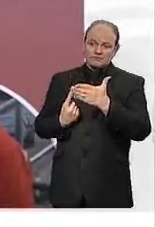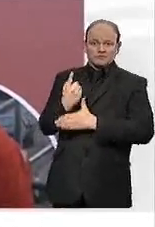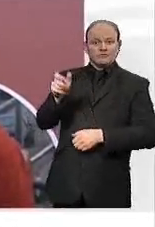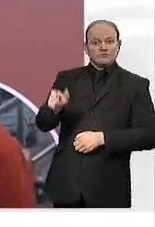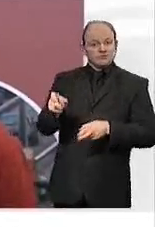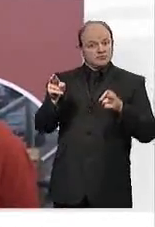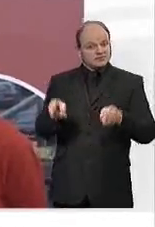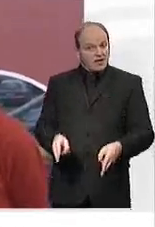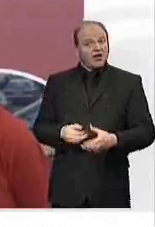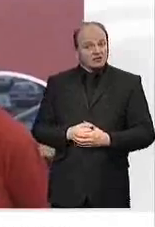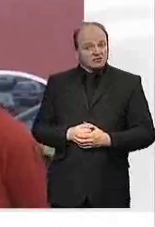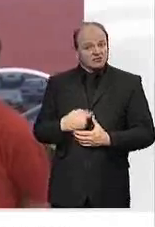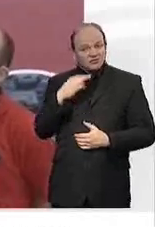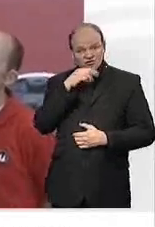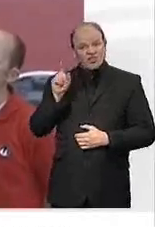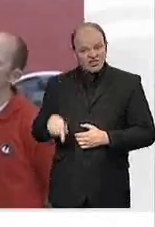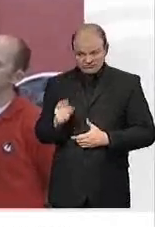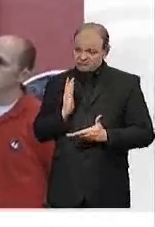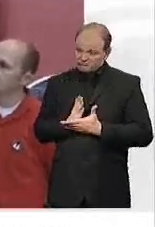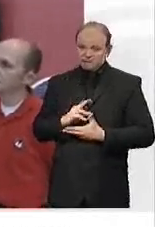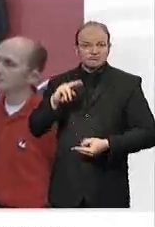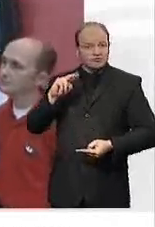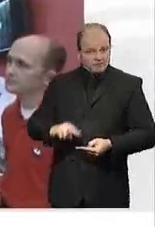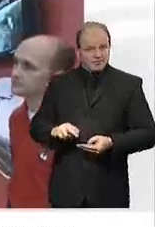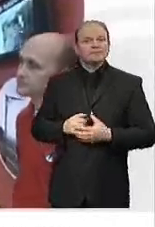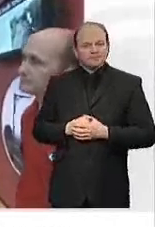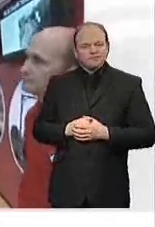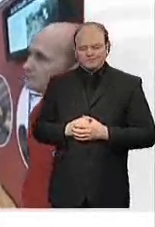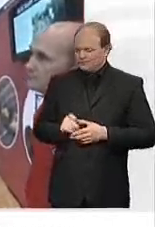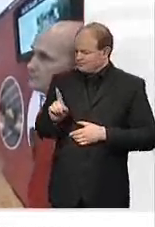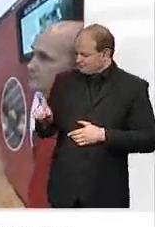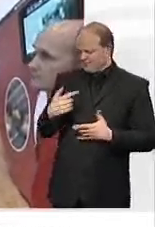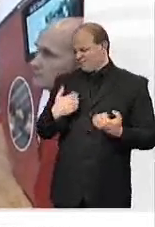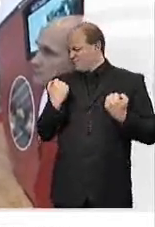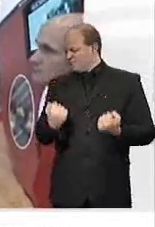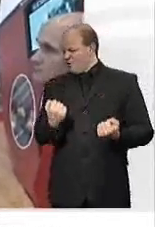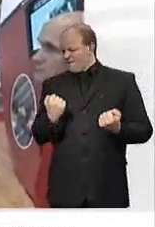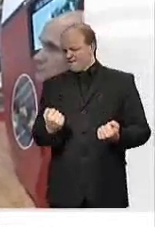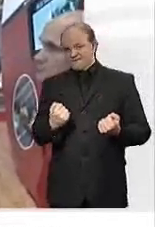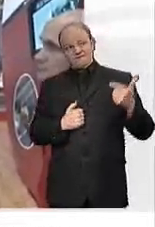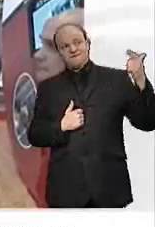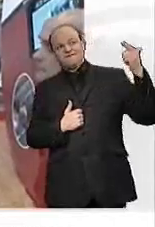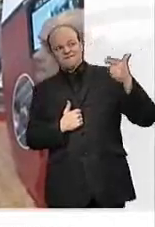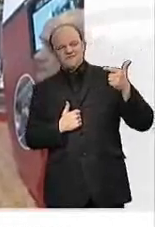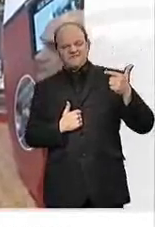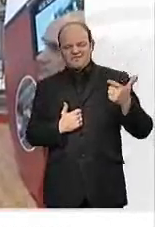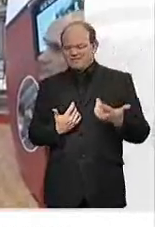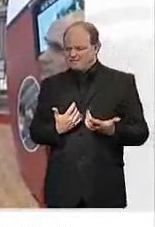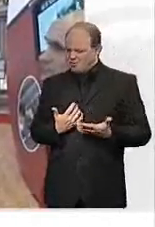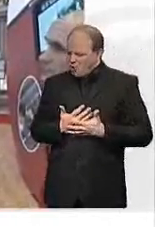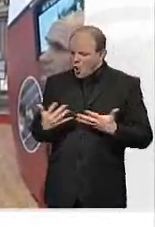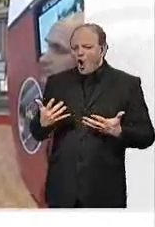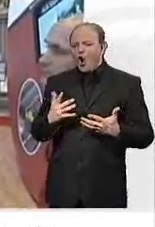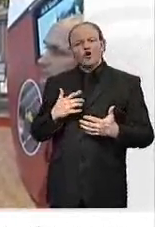cost effective. A lot of motorists say that cameras like these are annoying because it's punishing the majority